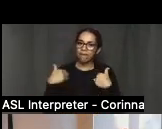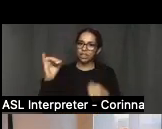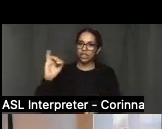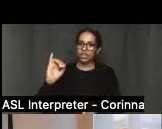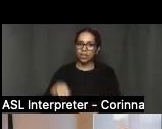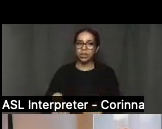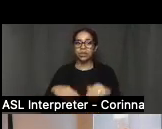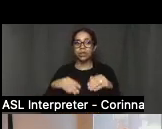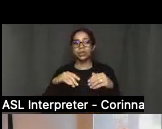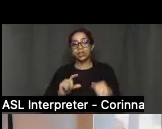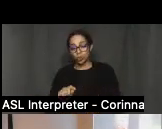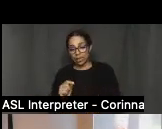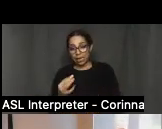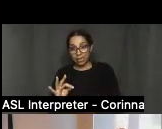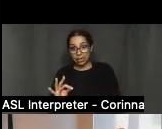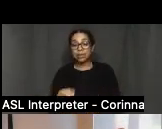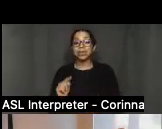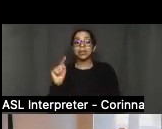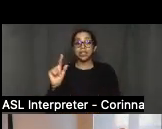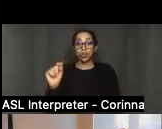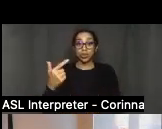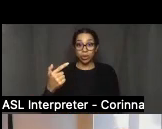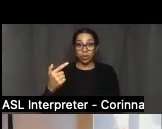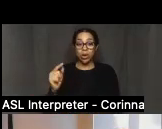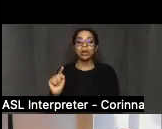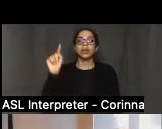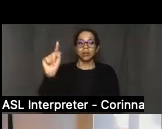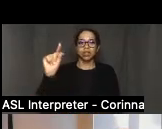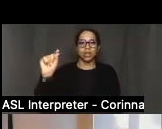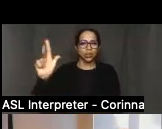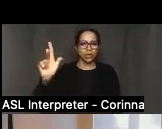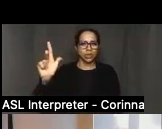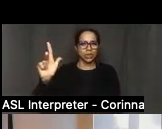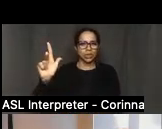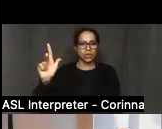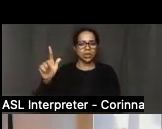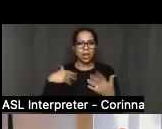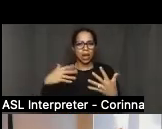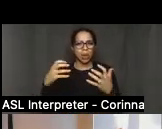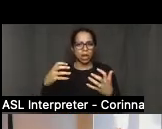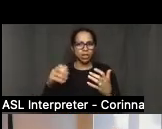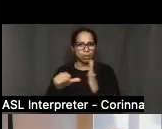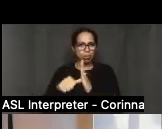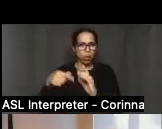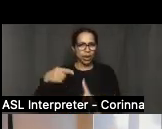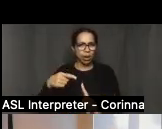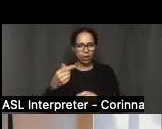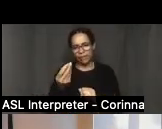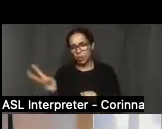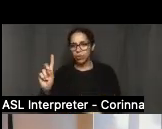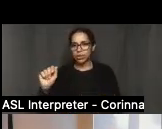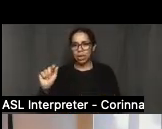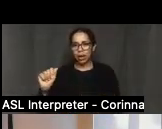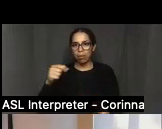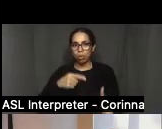2021 in the middle, and then 2023 on top. Want to point out just a couple of data points here. So first you